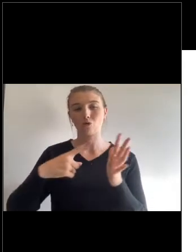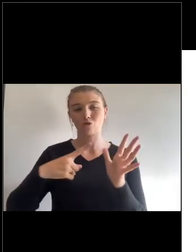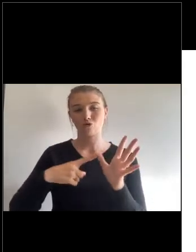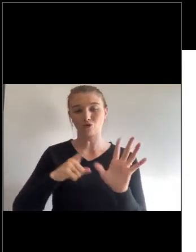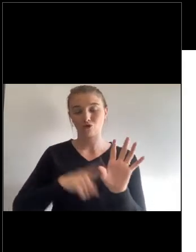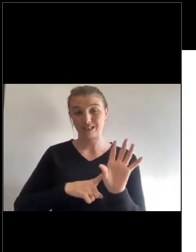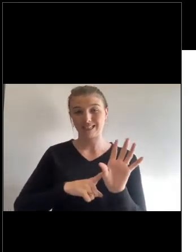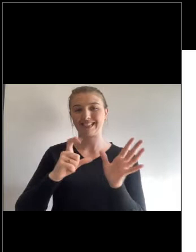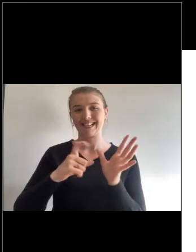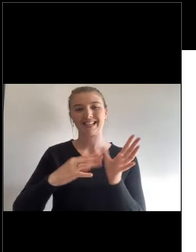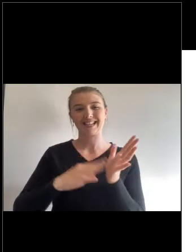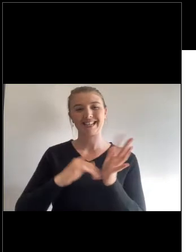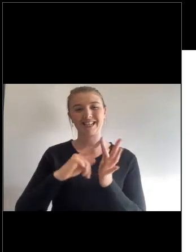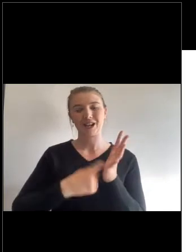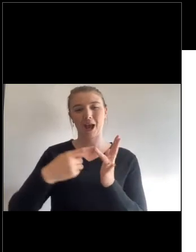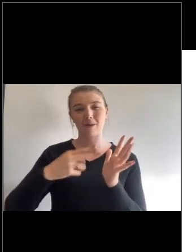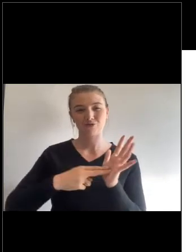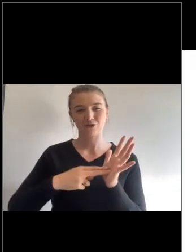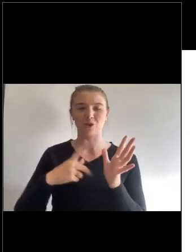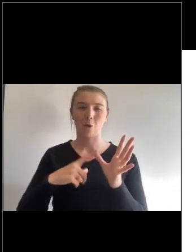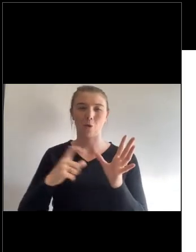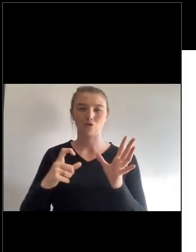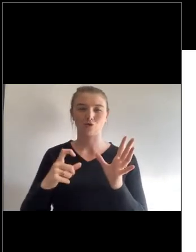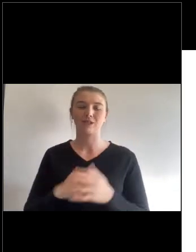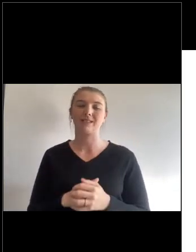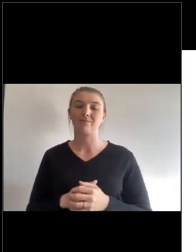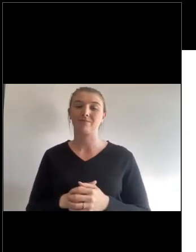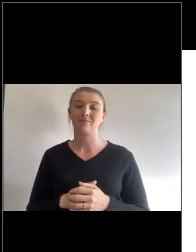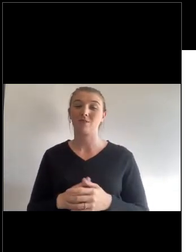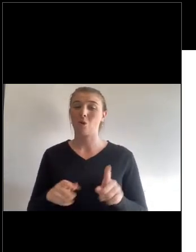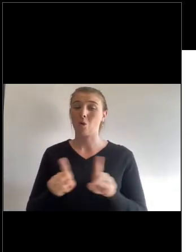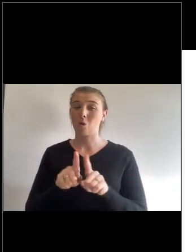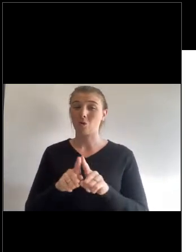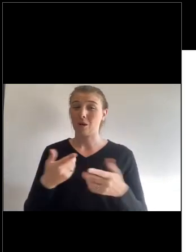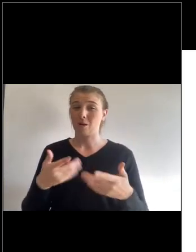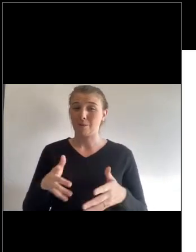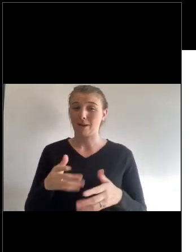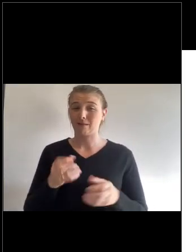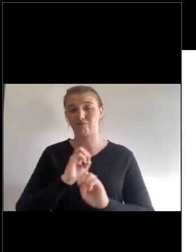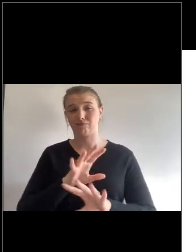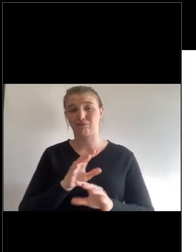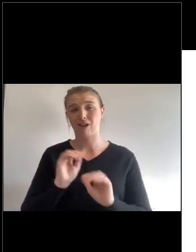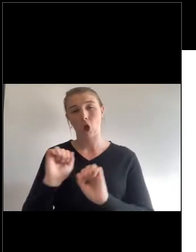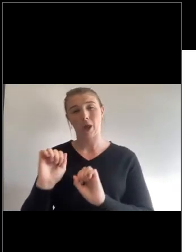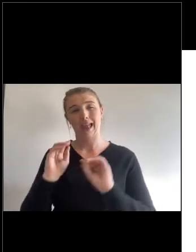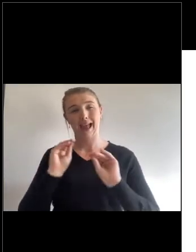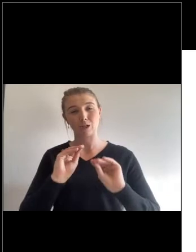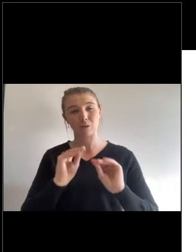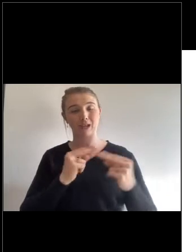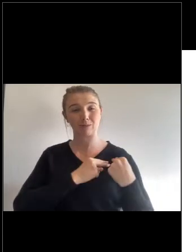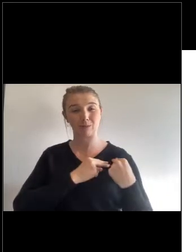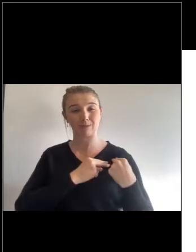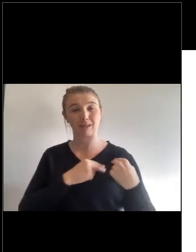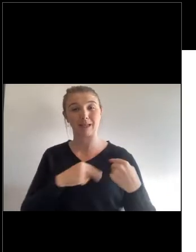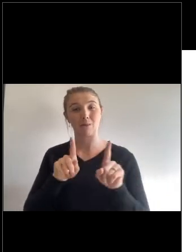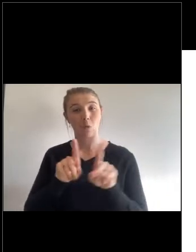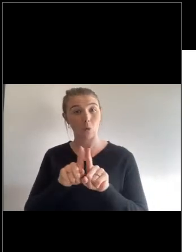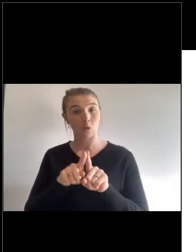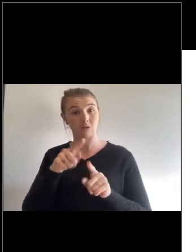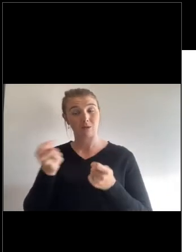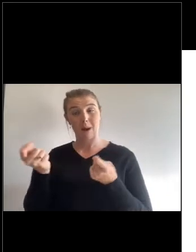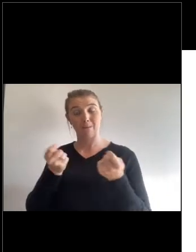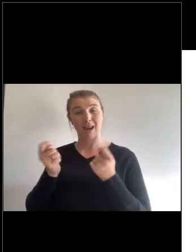Now, in addition to the educational responsibilities I told you earlier, Audrey also manages the STEM in BSL Glossary at the